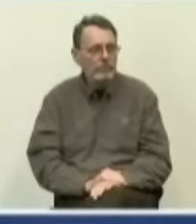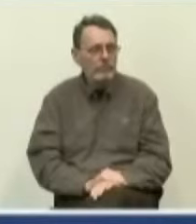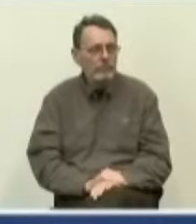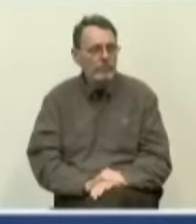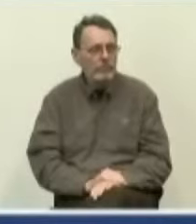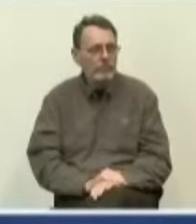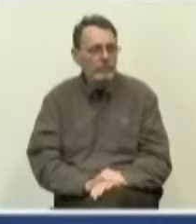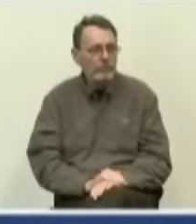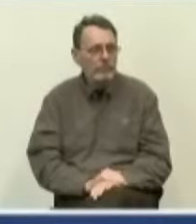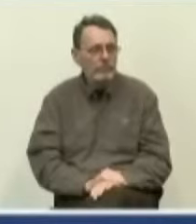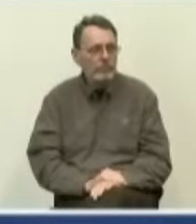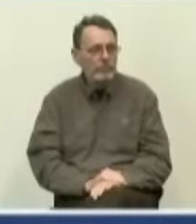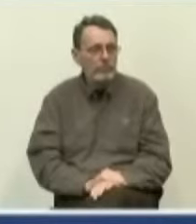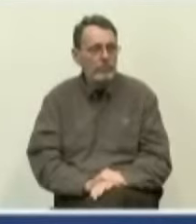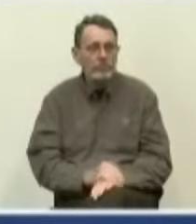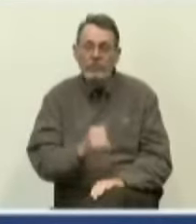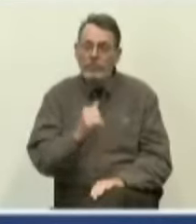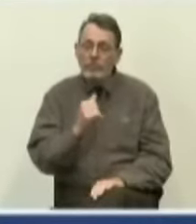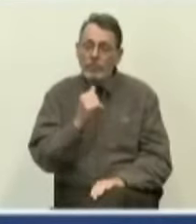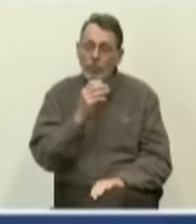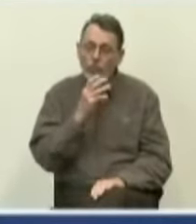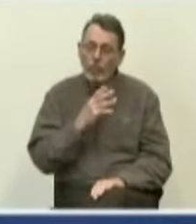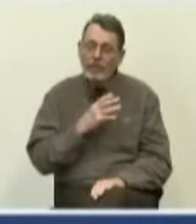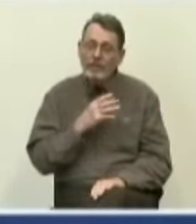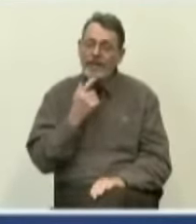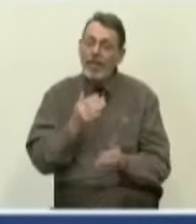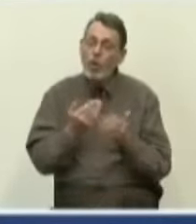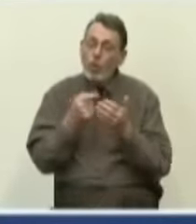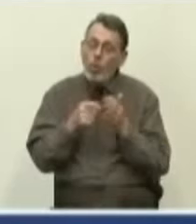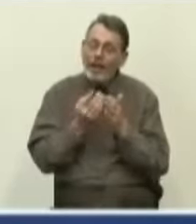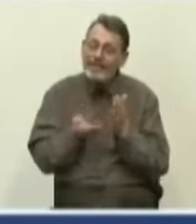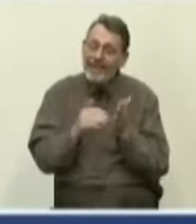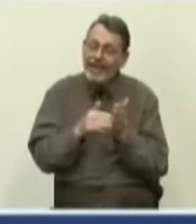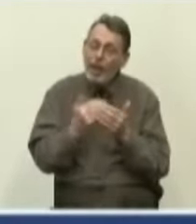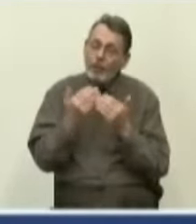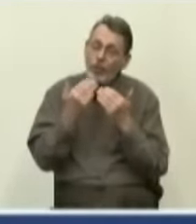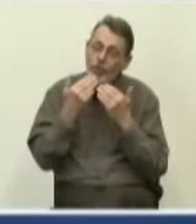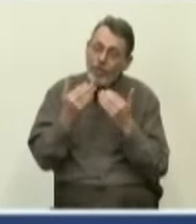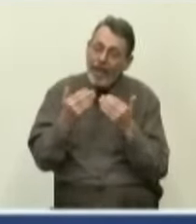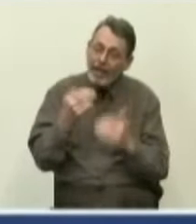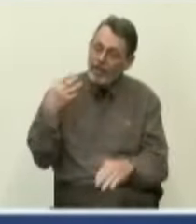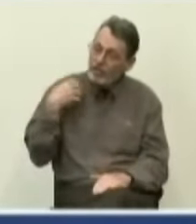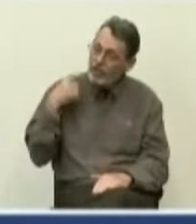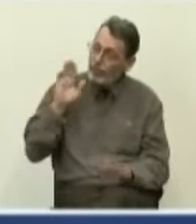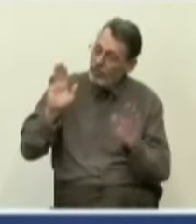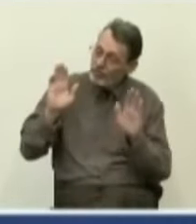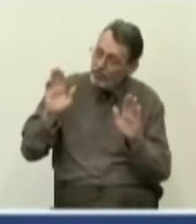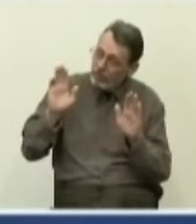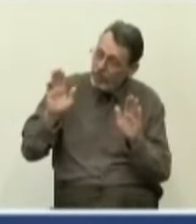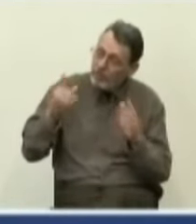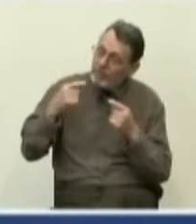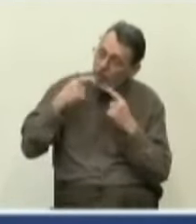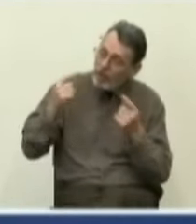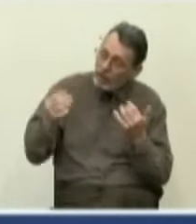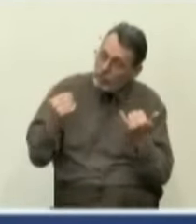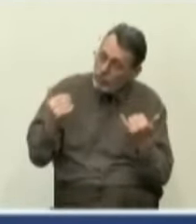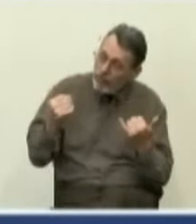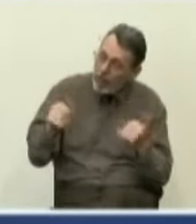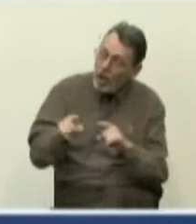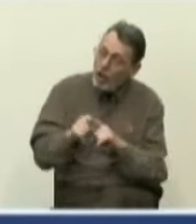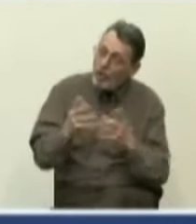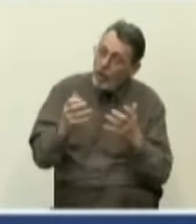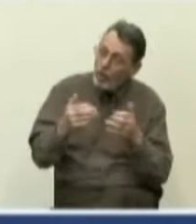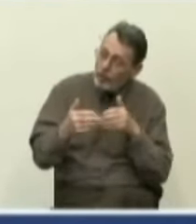So once again, I would like to thank the chief again for his phenomenal broadcast today. I also would like to